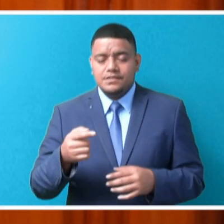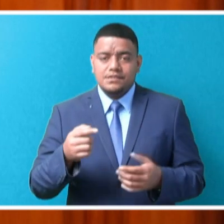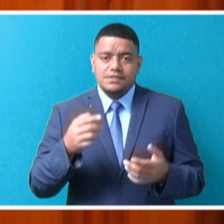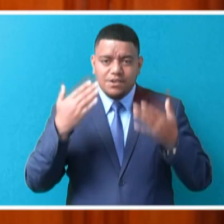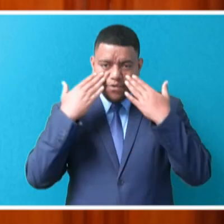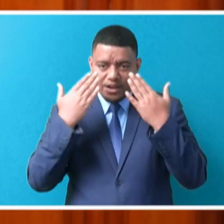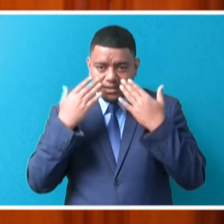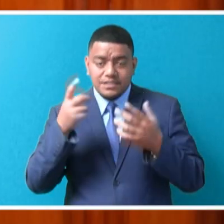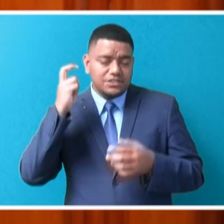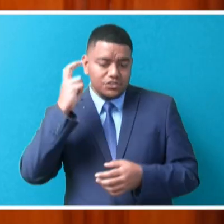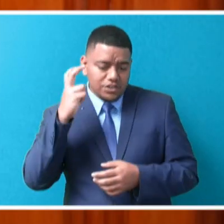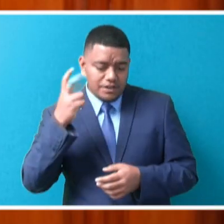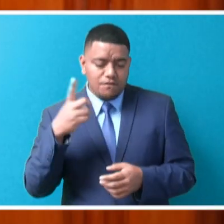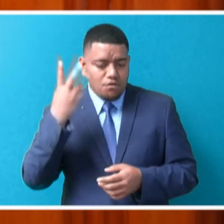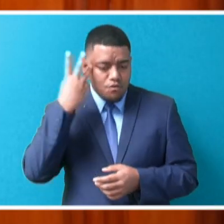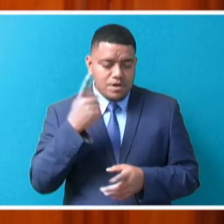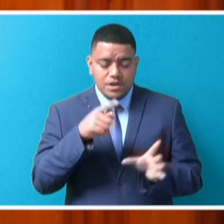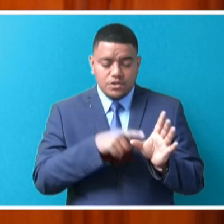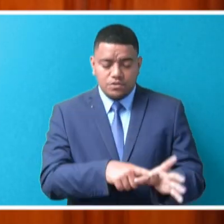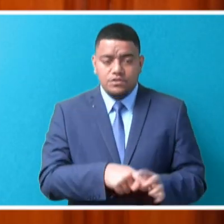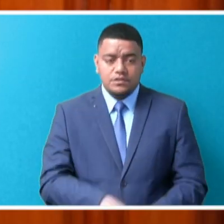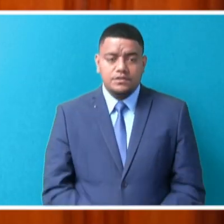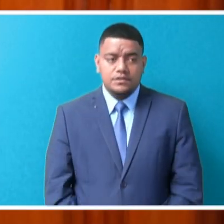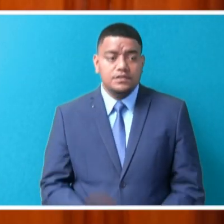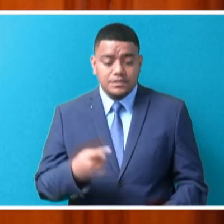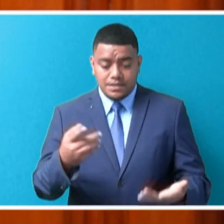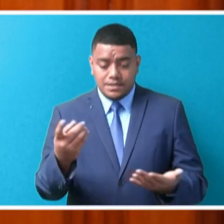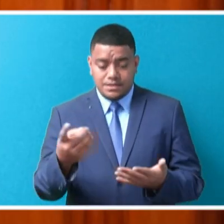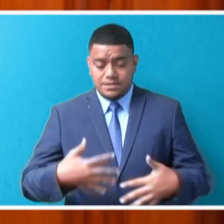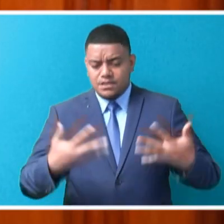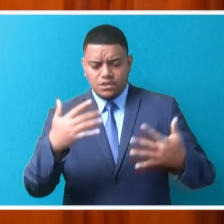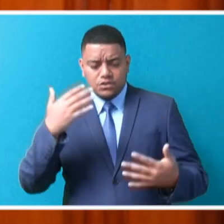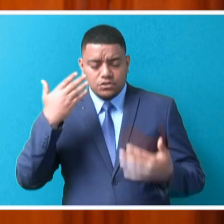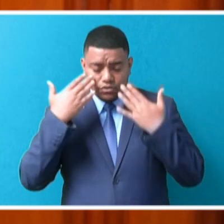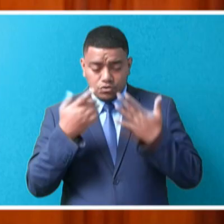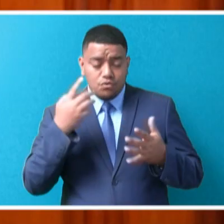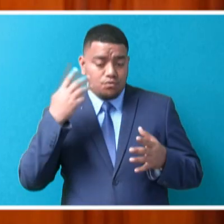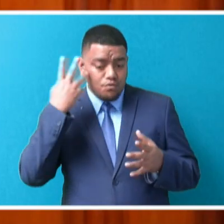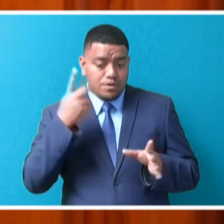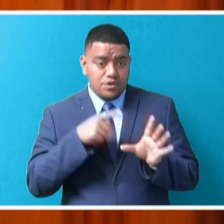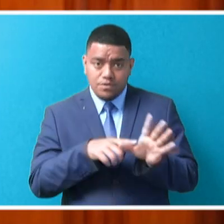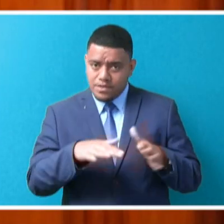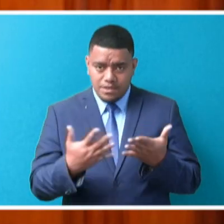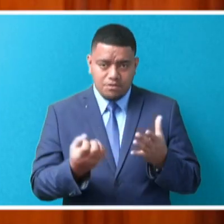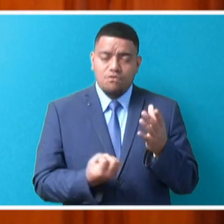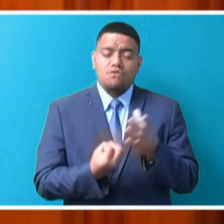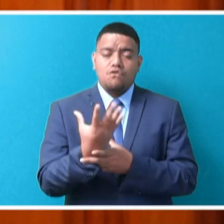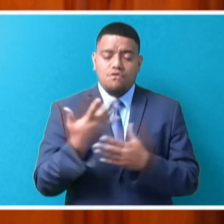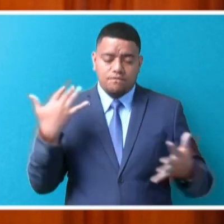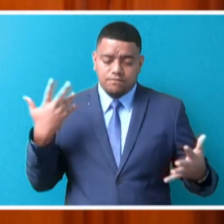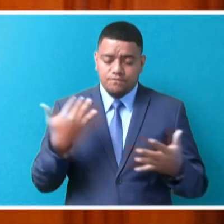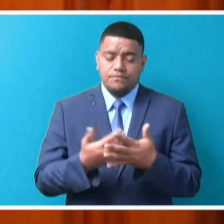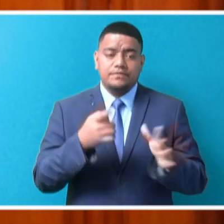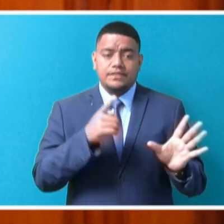technical training for women and youth. Our data shows that technical training for women and youth has increased significantly over the years, Honorable